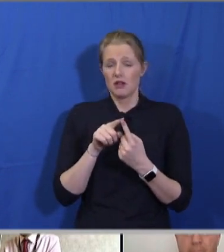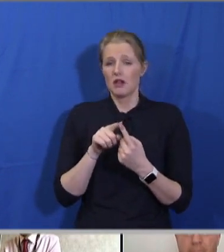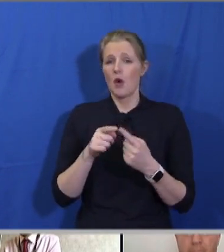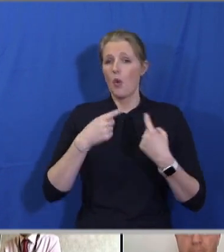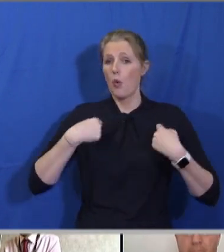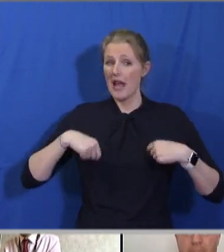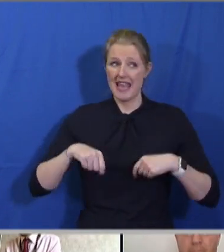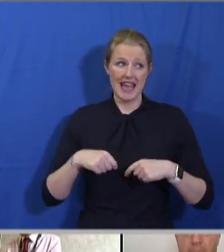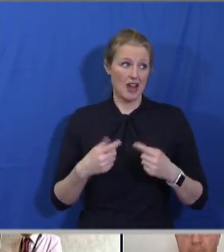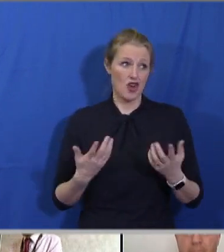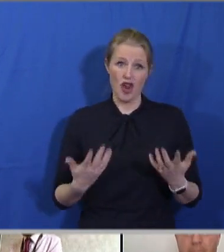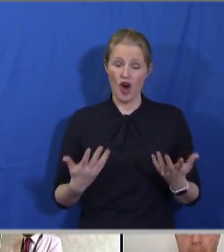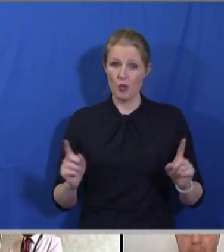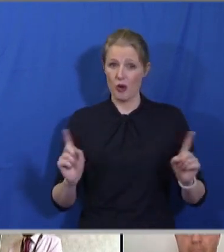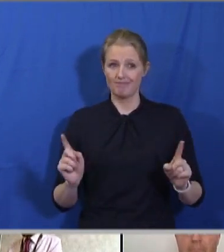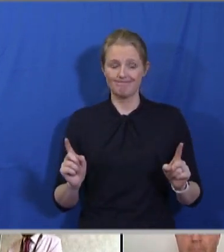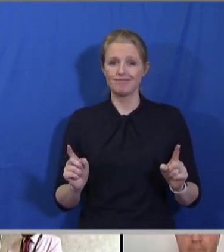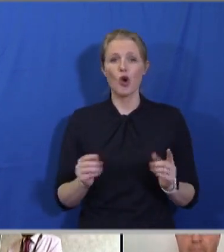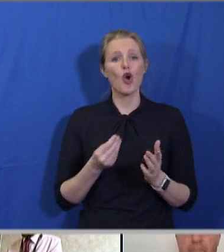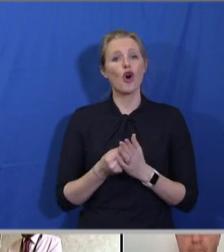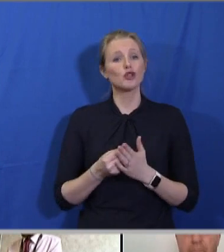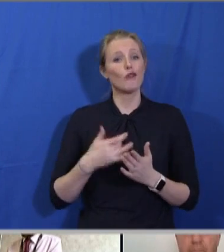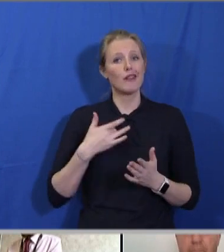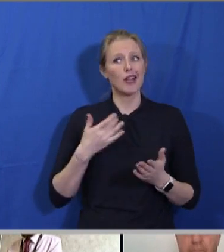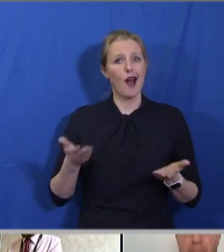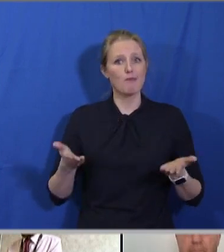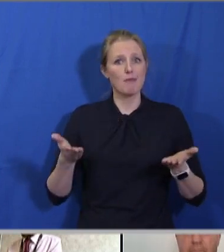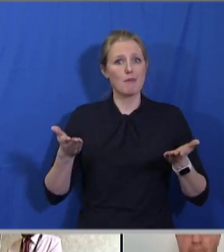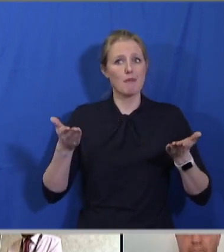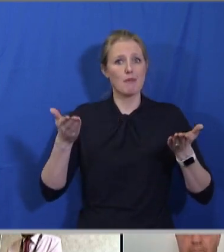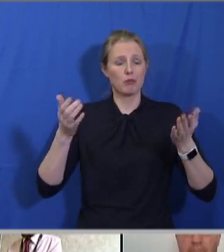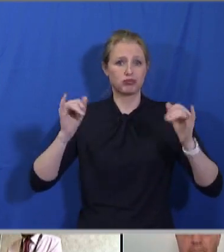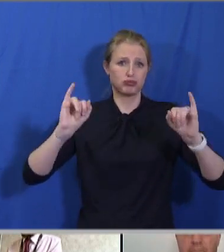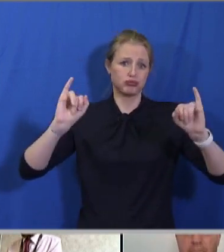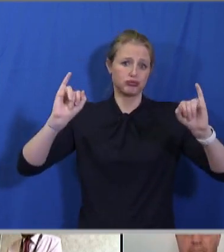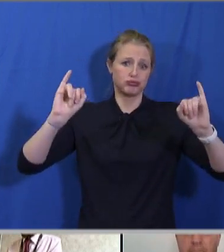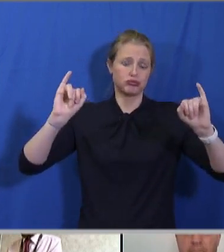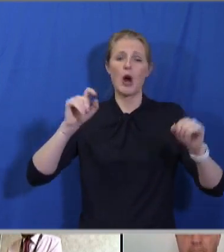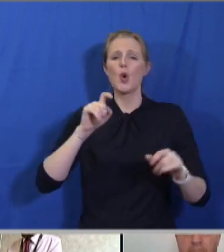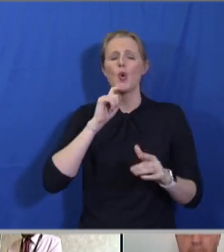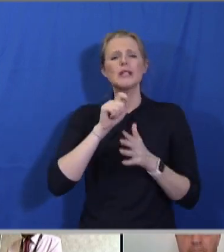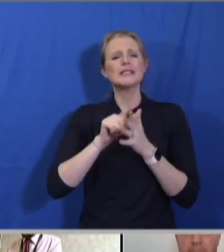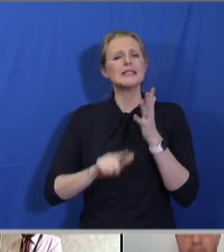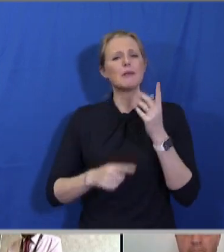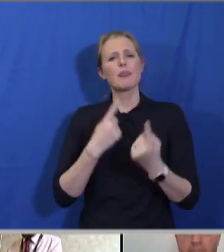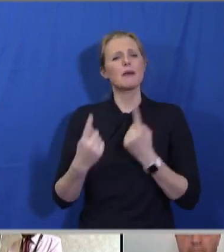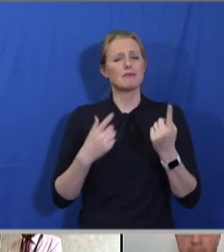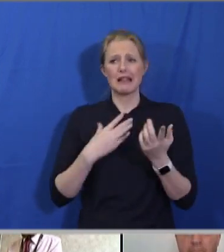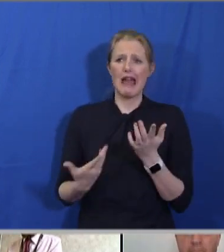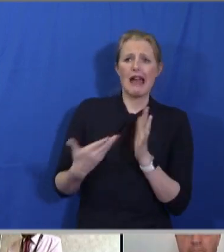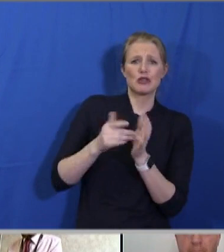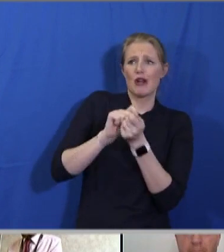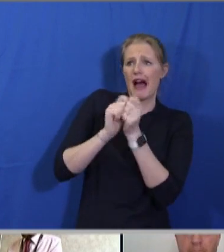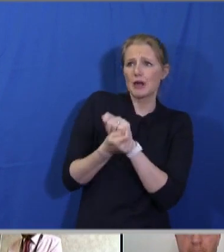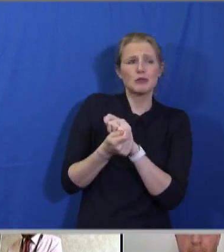living crisis that everybody in our community is feeling, but those that have disabilities often have to have additional aids and adaptations